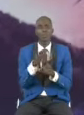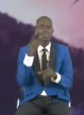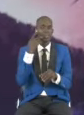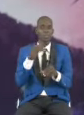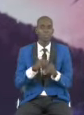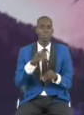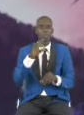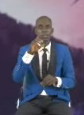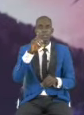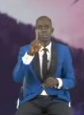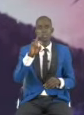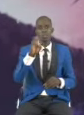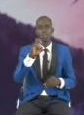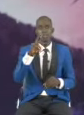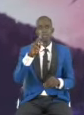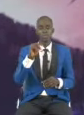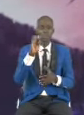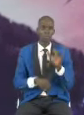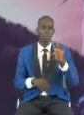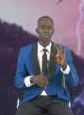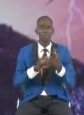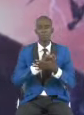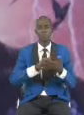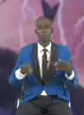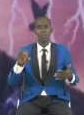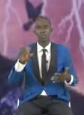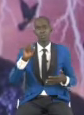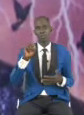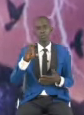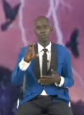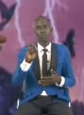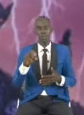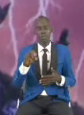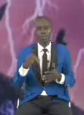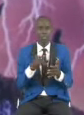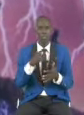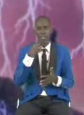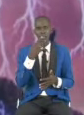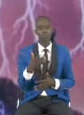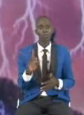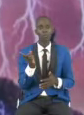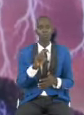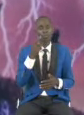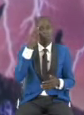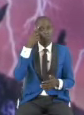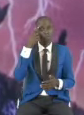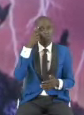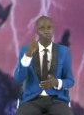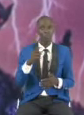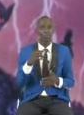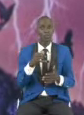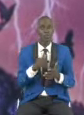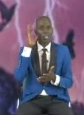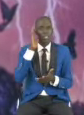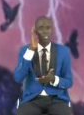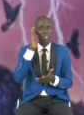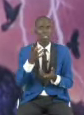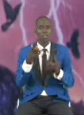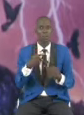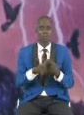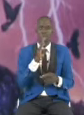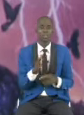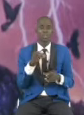chapter 7, verse 12. It says, wherefore it shall come to pass in your